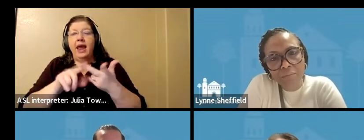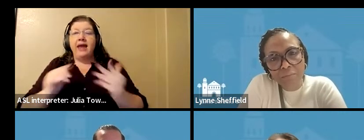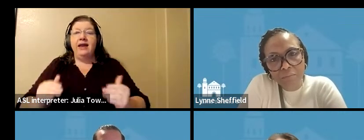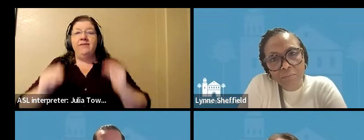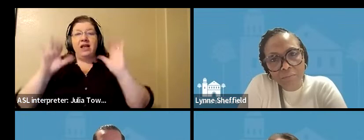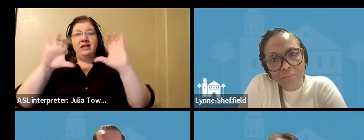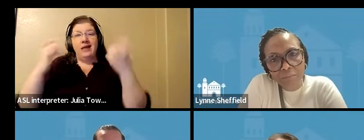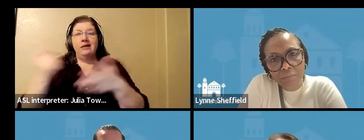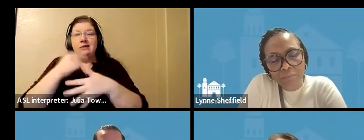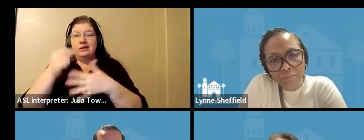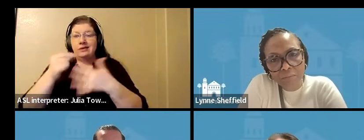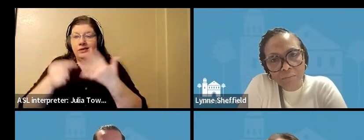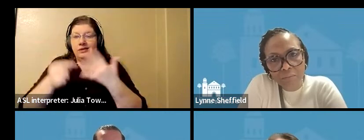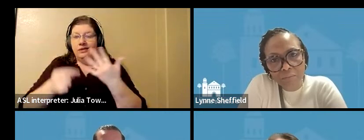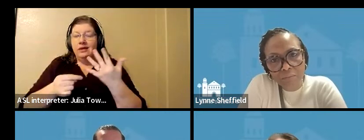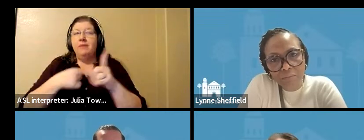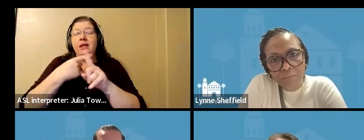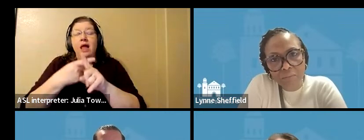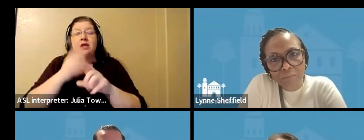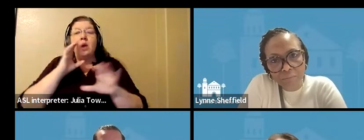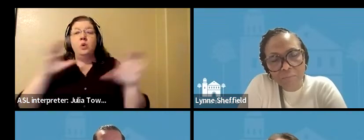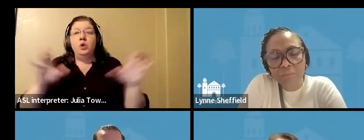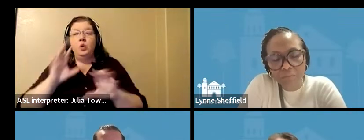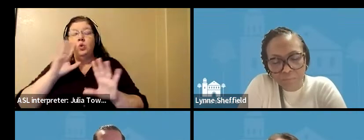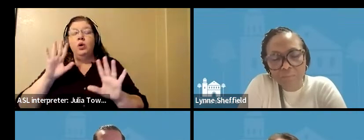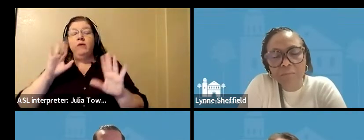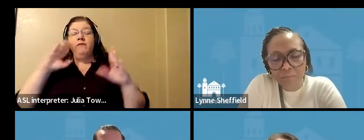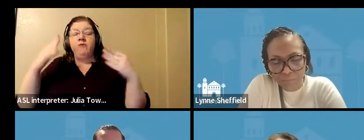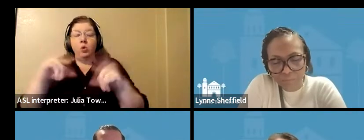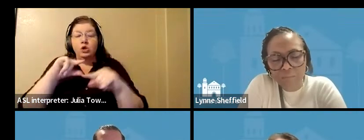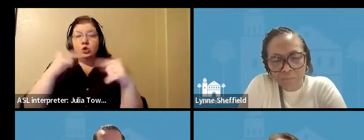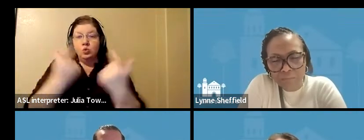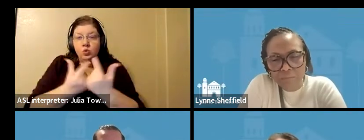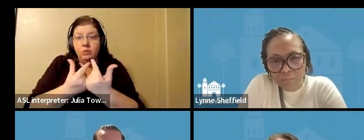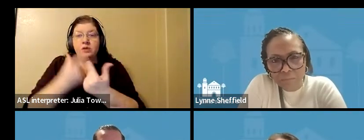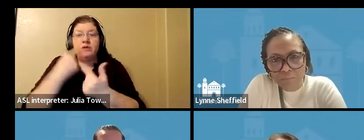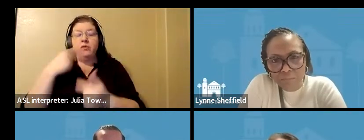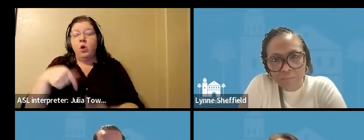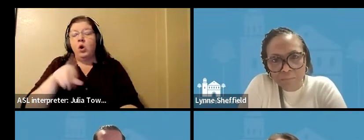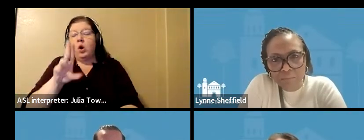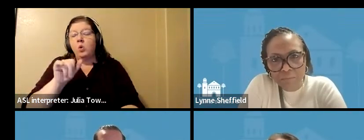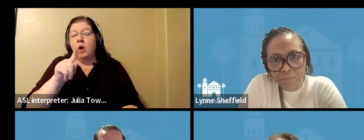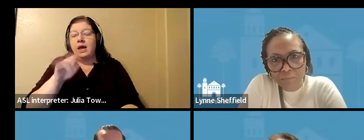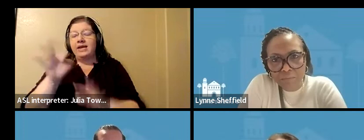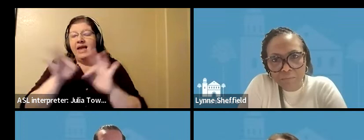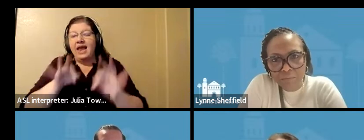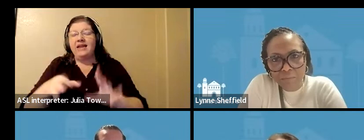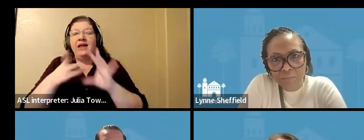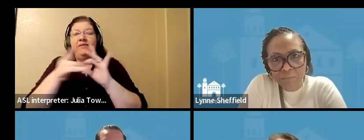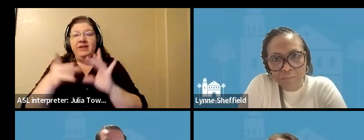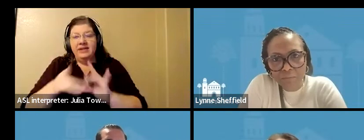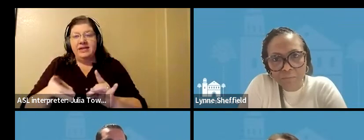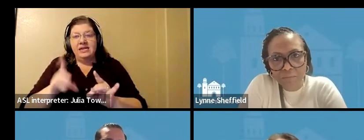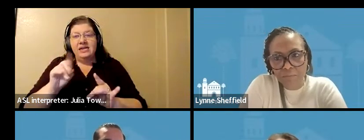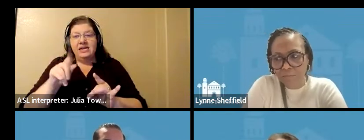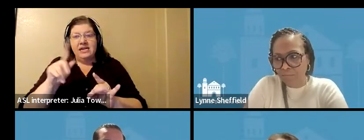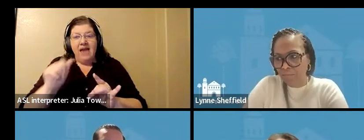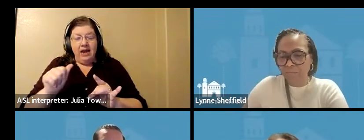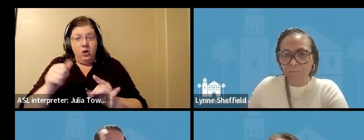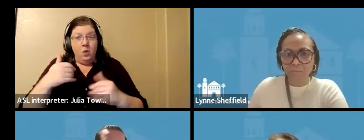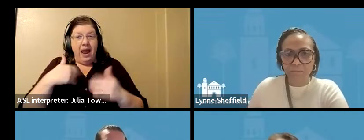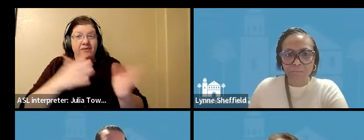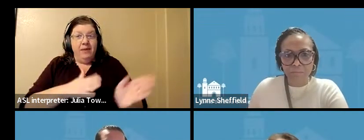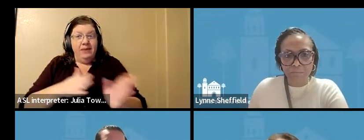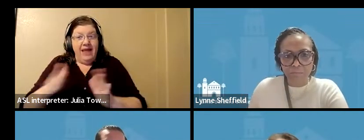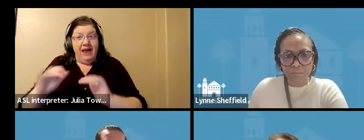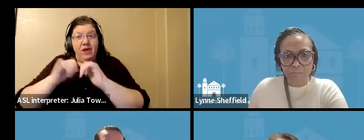that. And then also they're going to be conducting focus groups and getting qualitative data. Do they have a plan already for how they're going to be